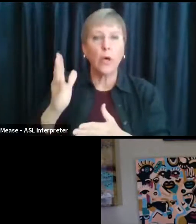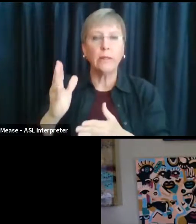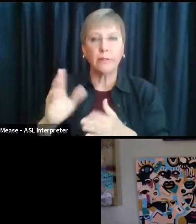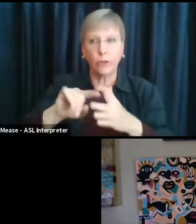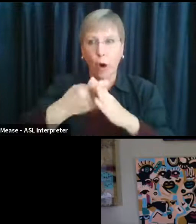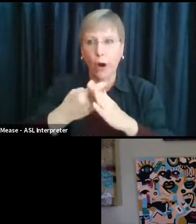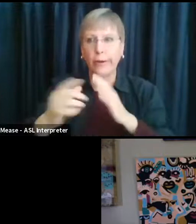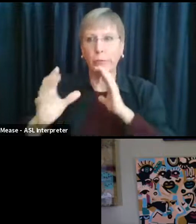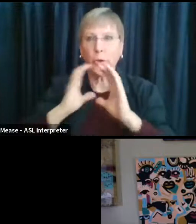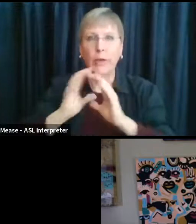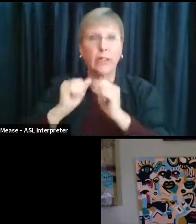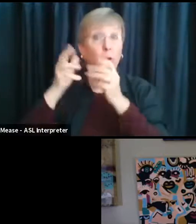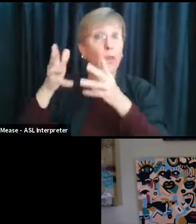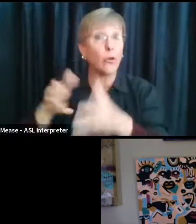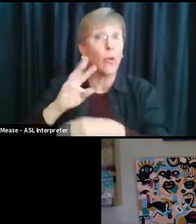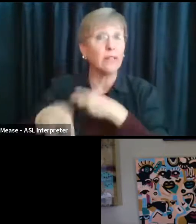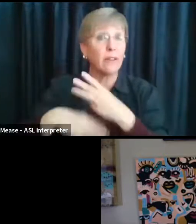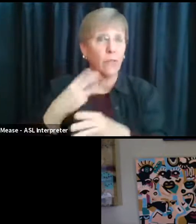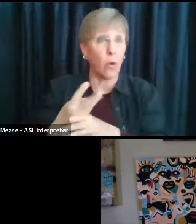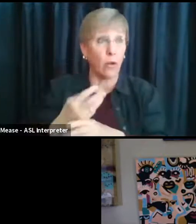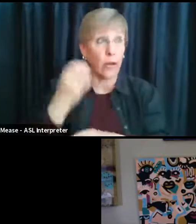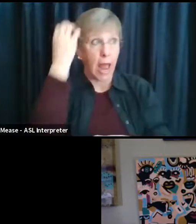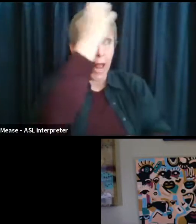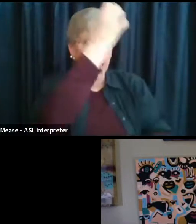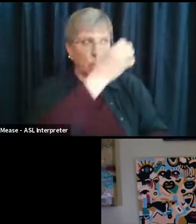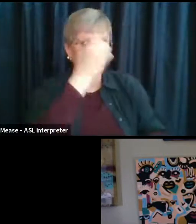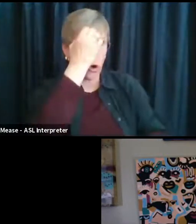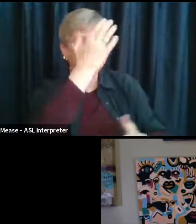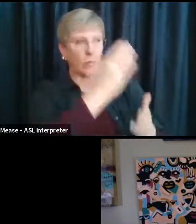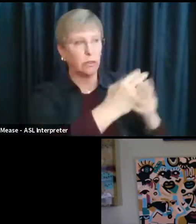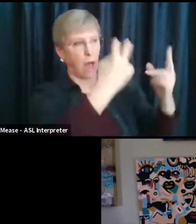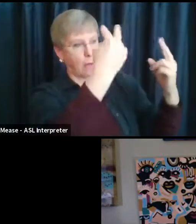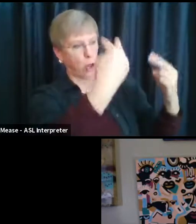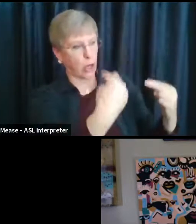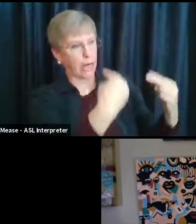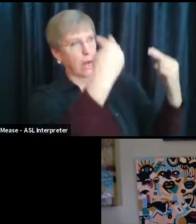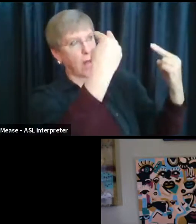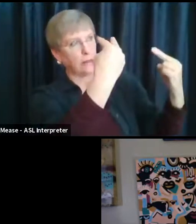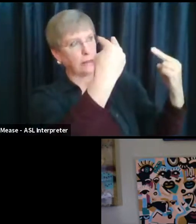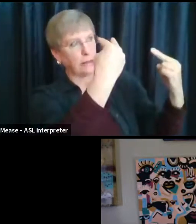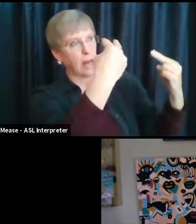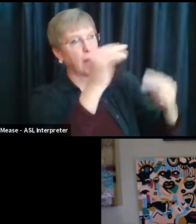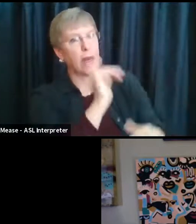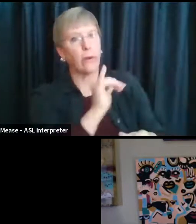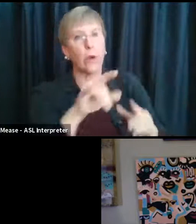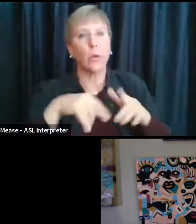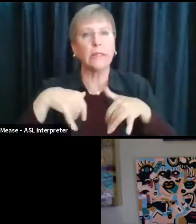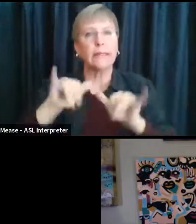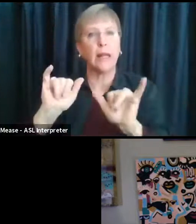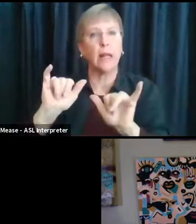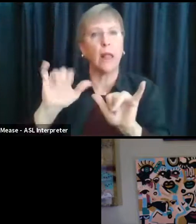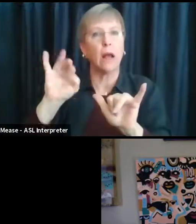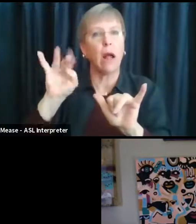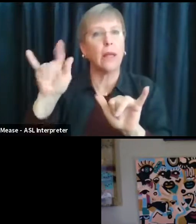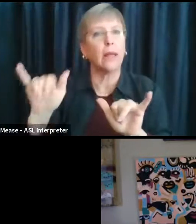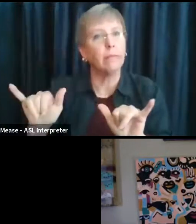rest of the world, and Europe would stop looking at us as if we were still colonized.